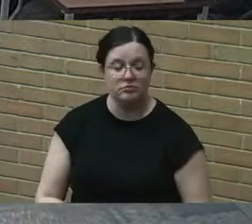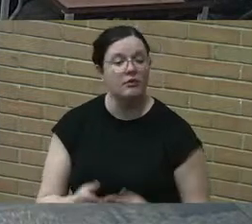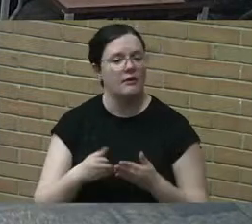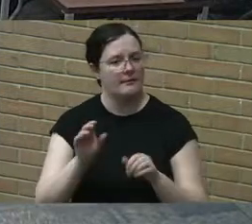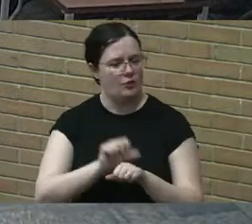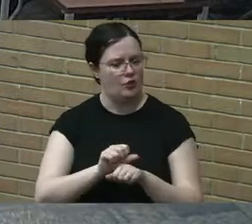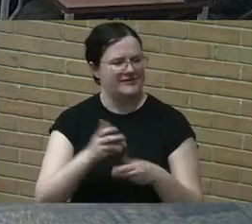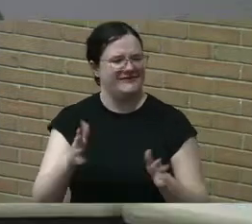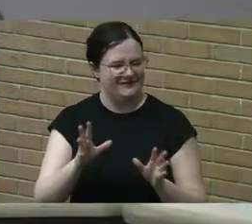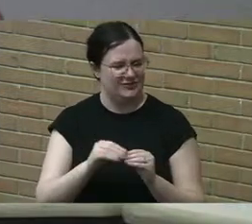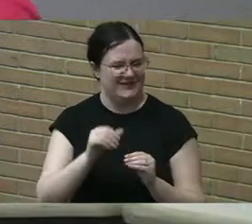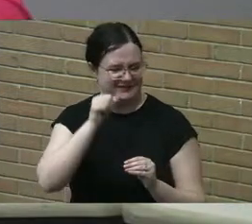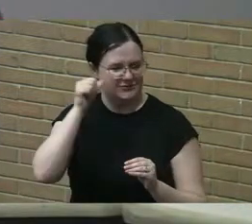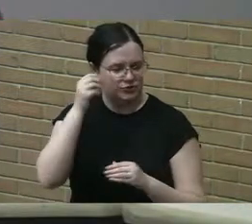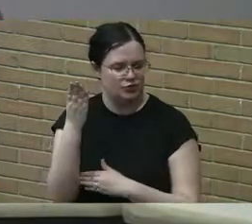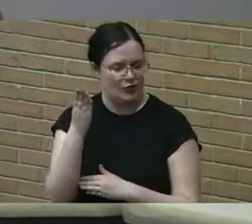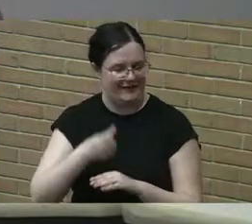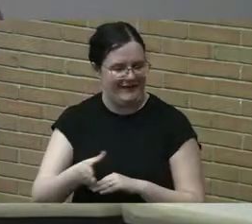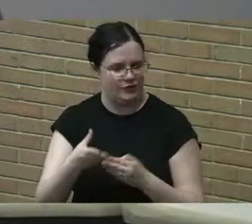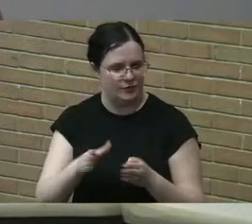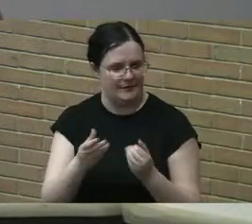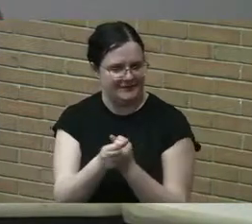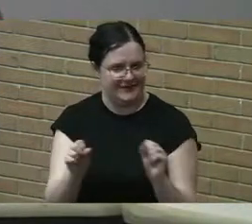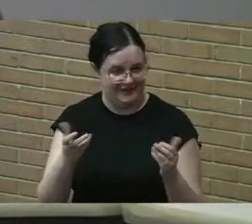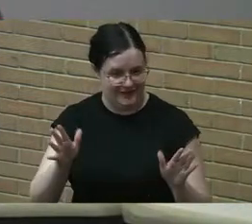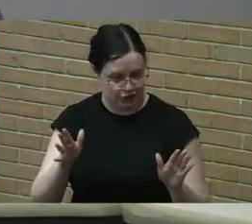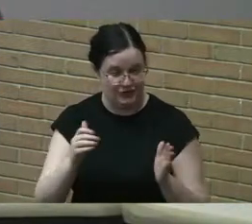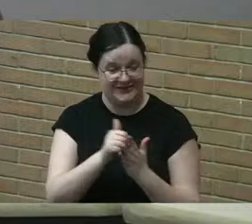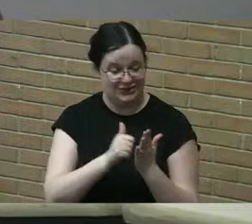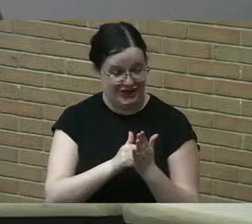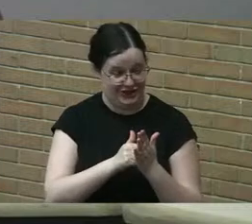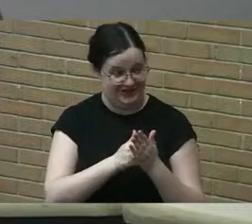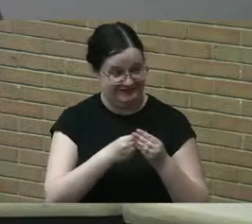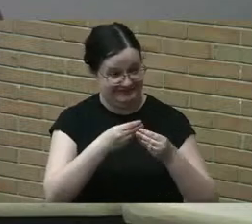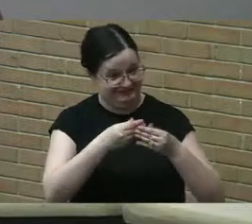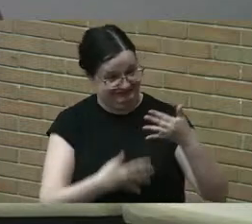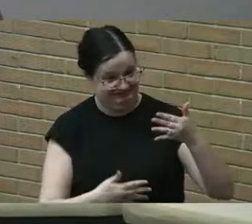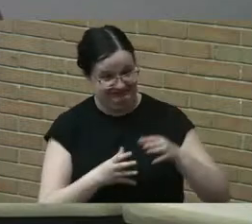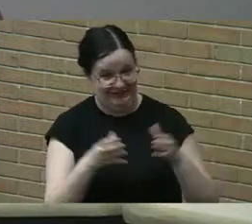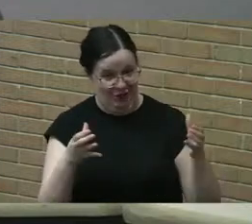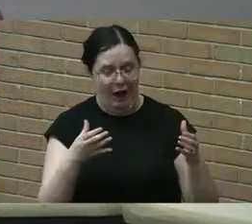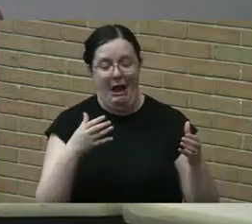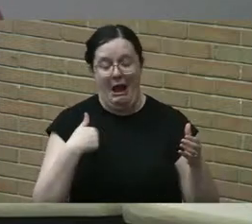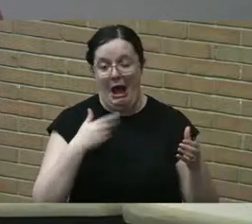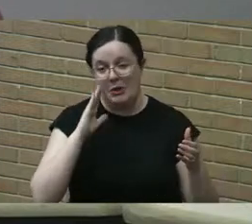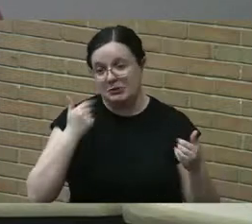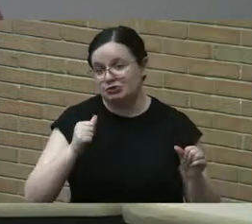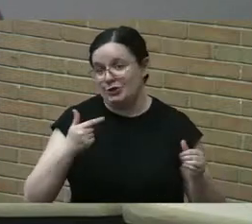after public safety. There was a lot on the agenda. I'll do my best to be as concise as possible tonight.